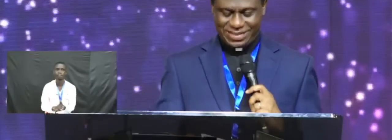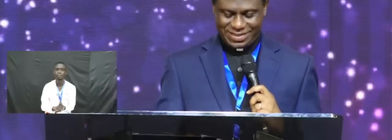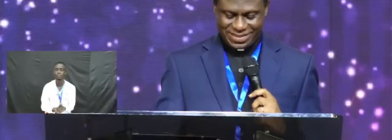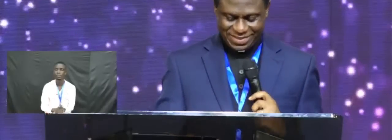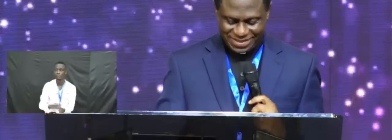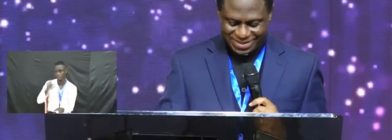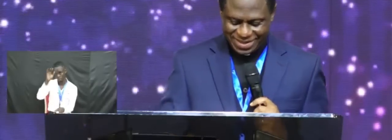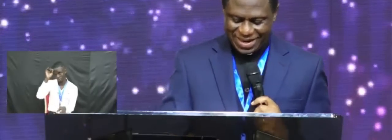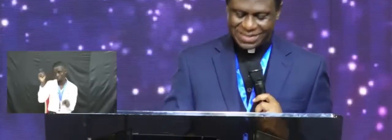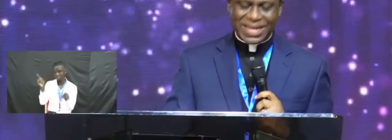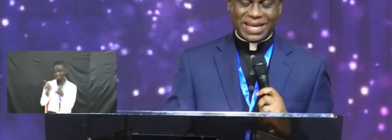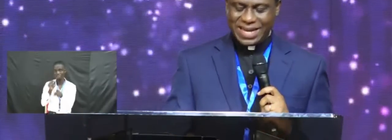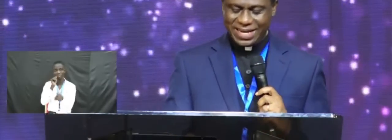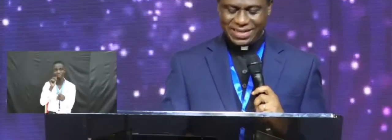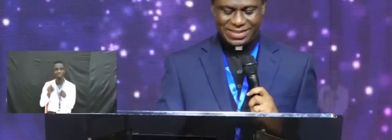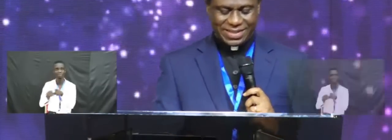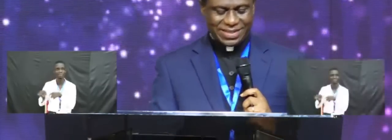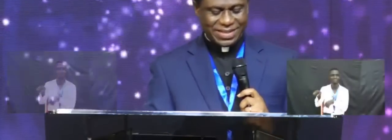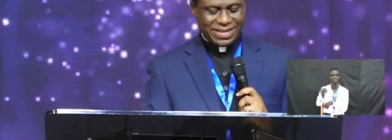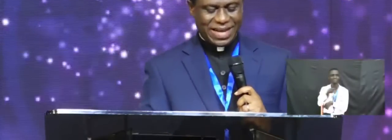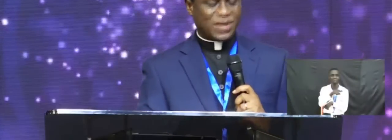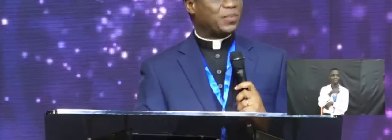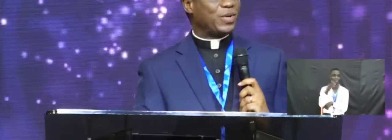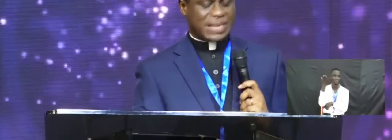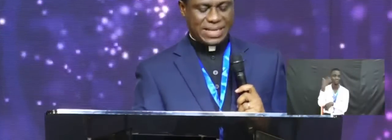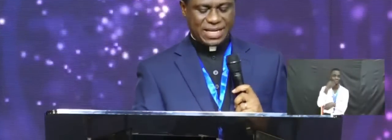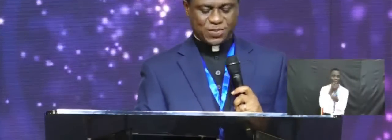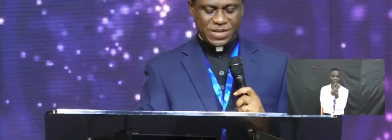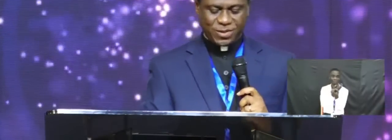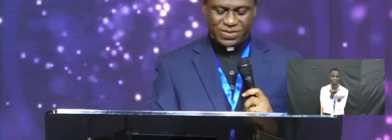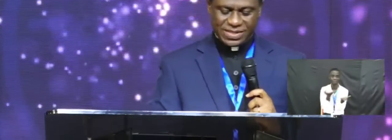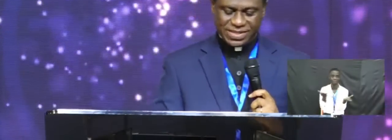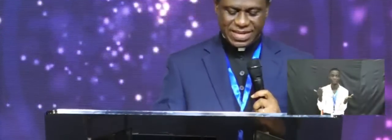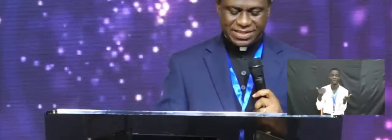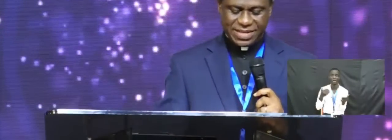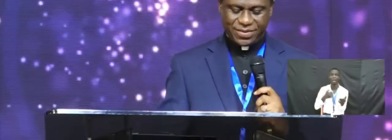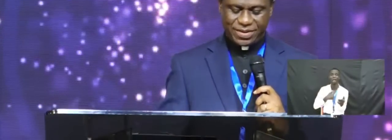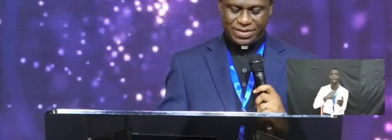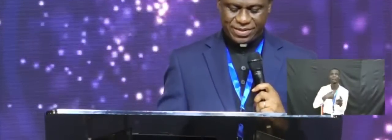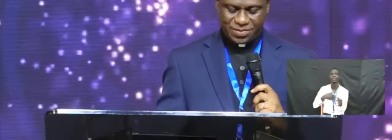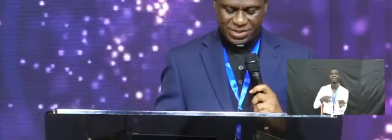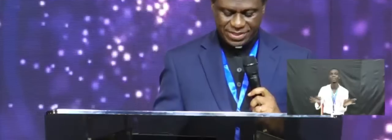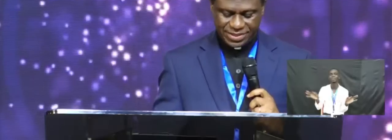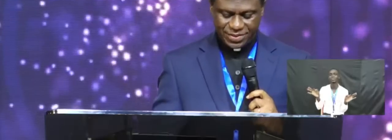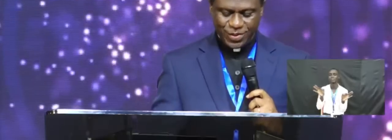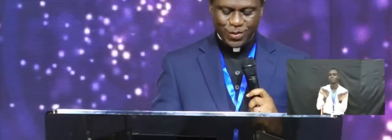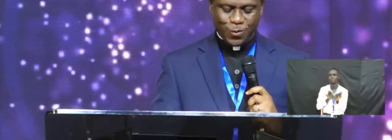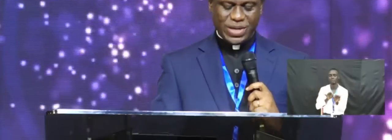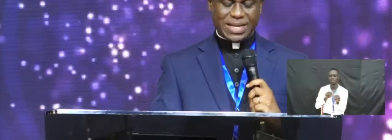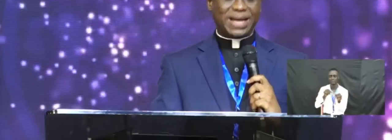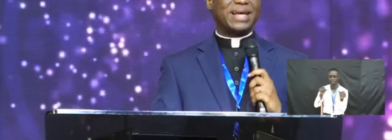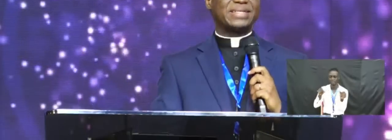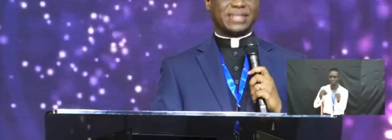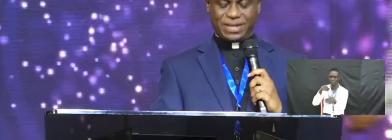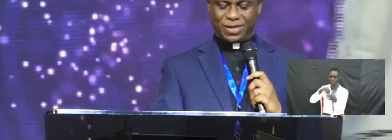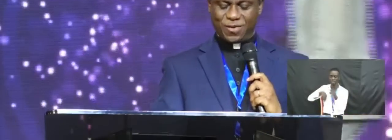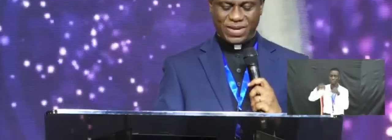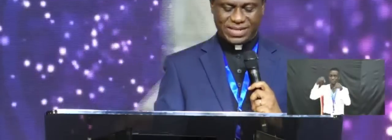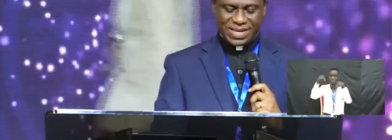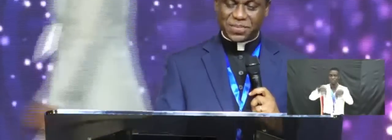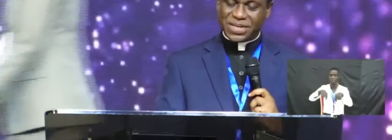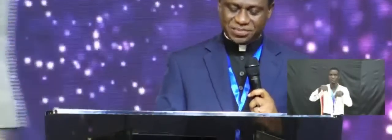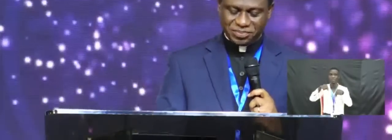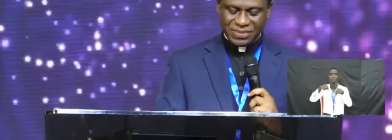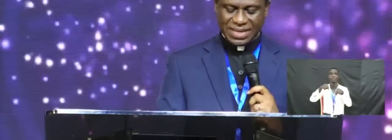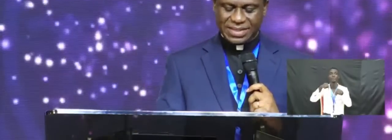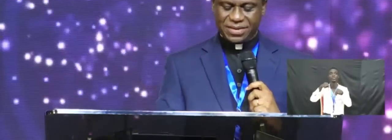Brothers and sisters as earlier hinted an important aspect of this year's general council meeting will be the election